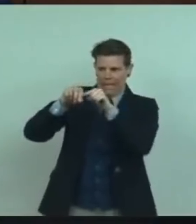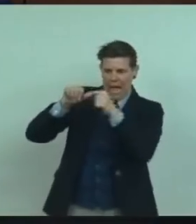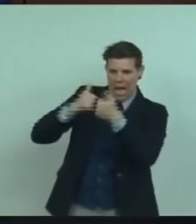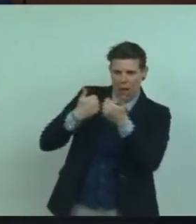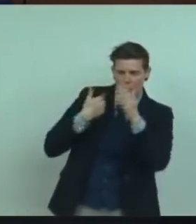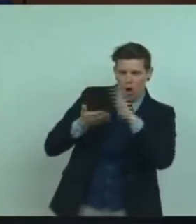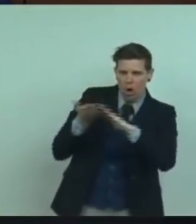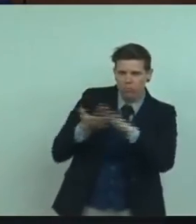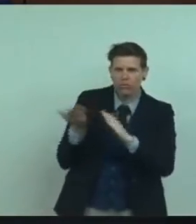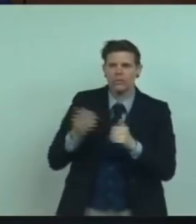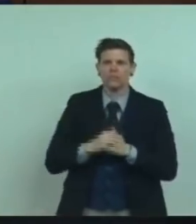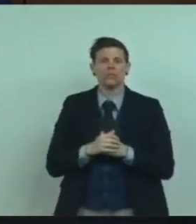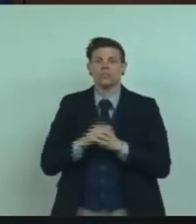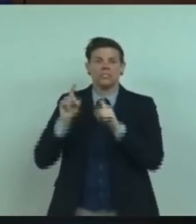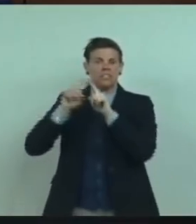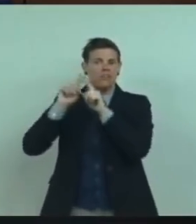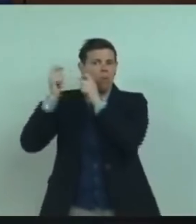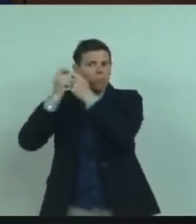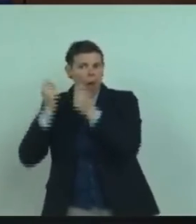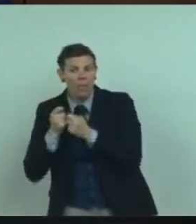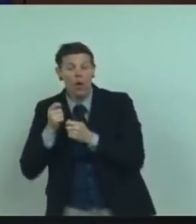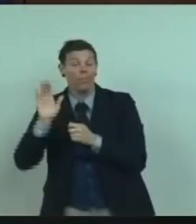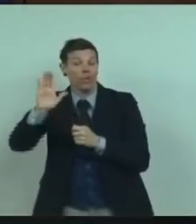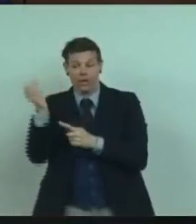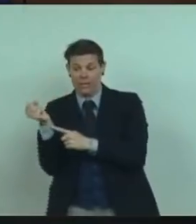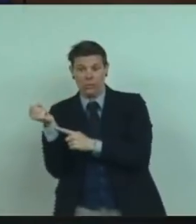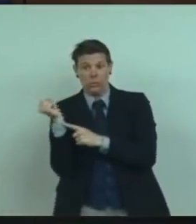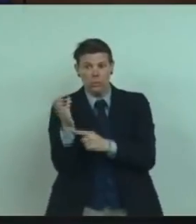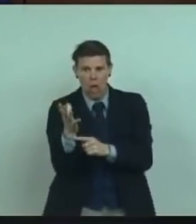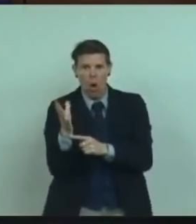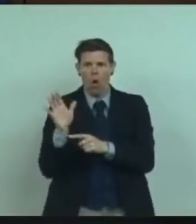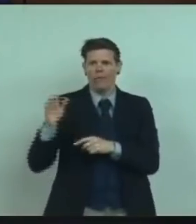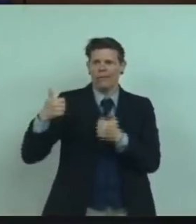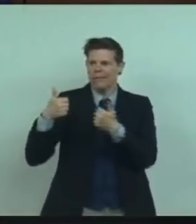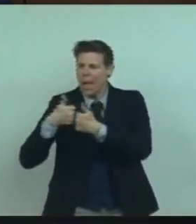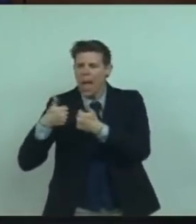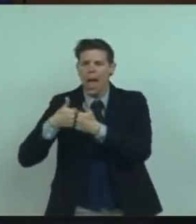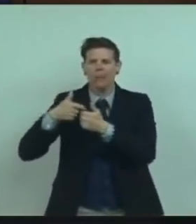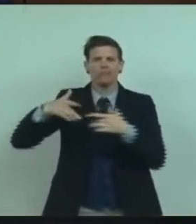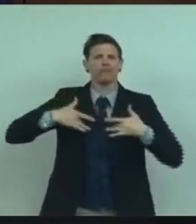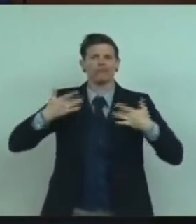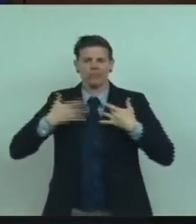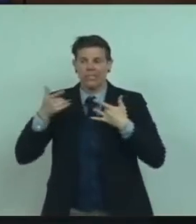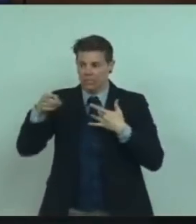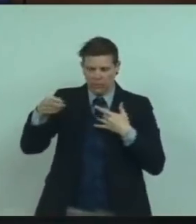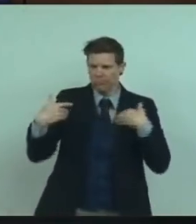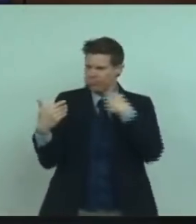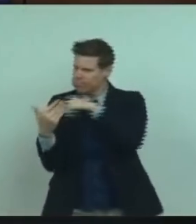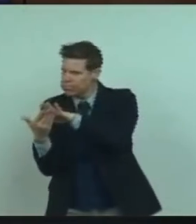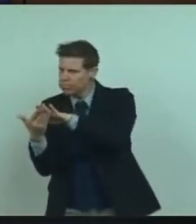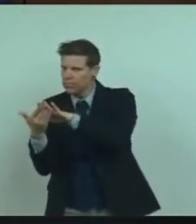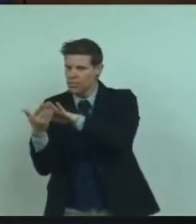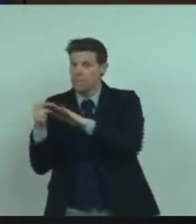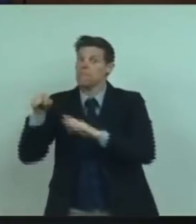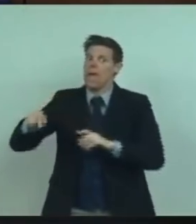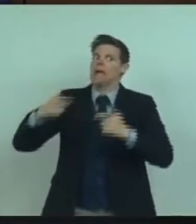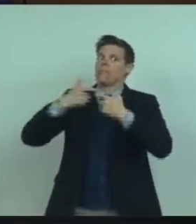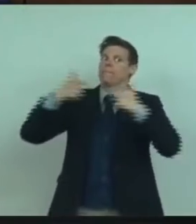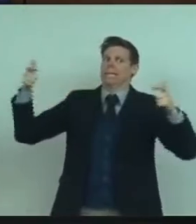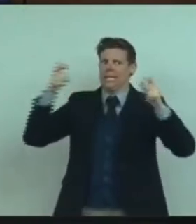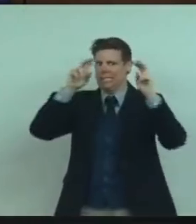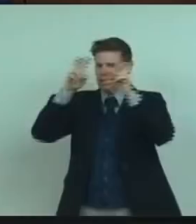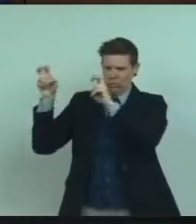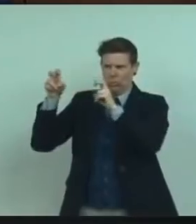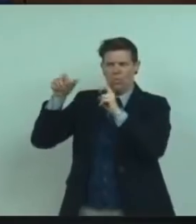tribal casinos and gaming in the state. You know, we went after that segment, that's huge gatherings, early. I